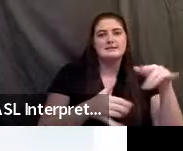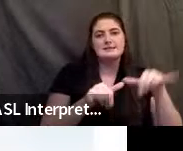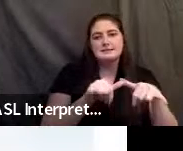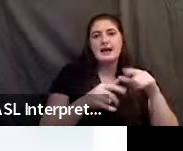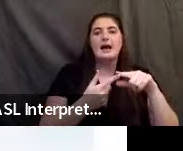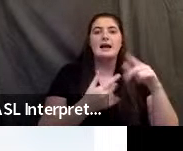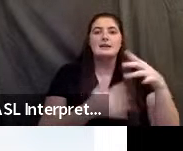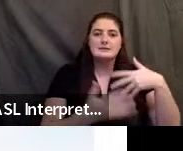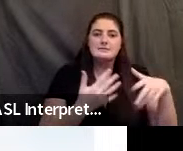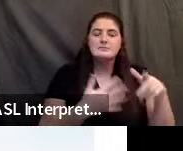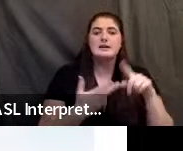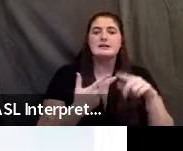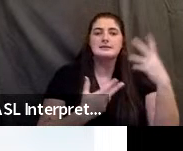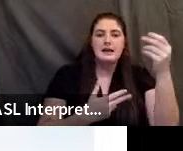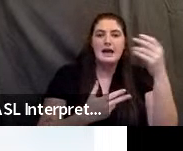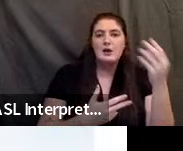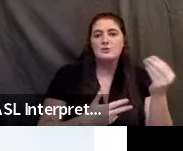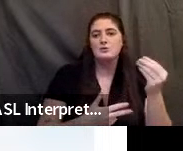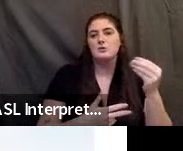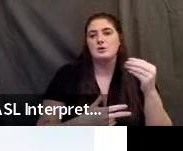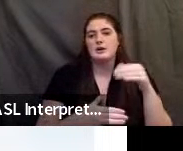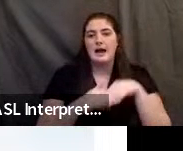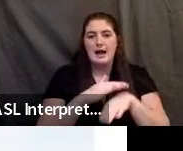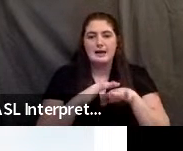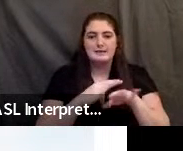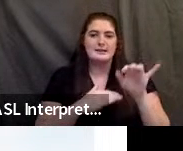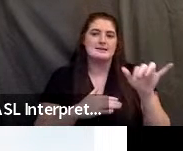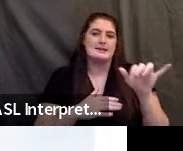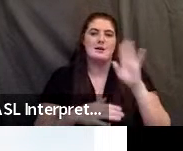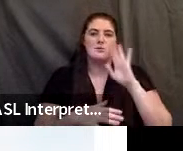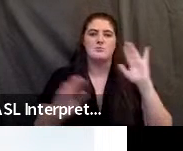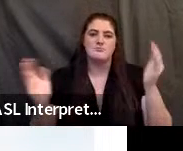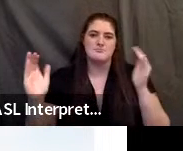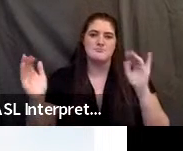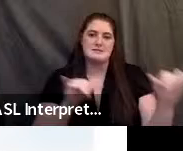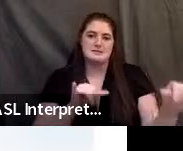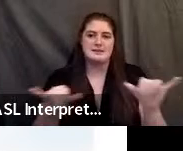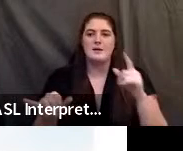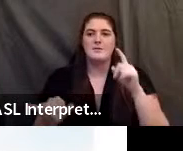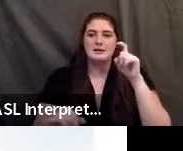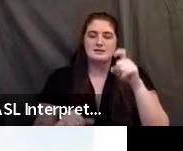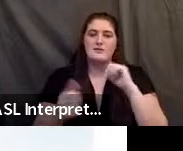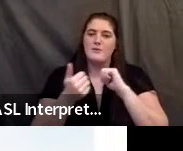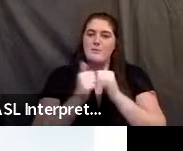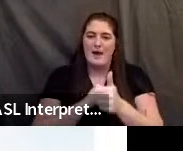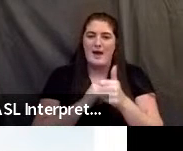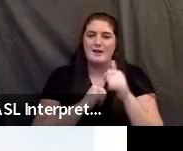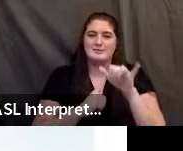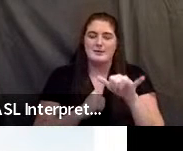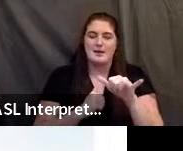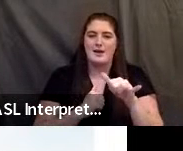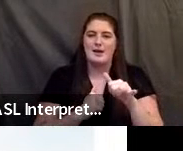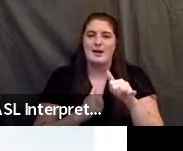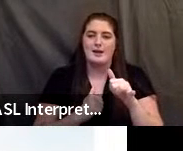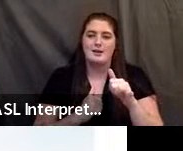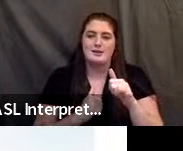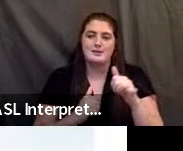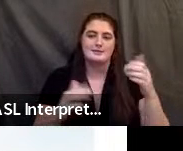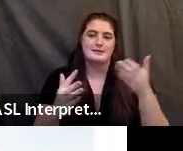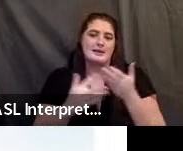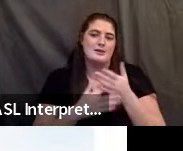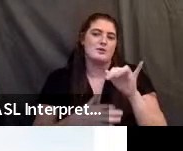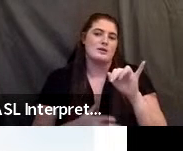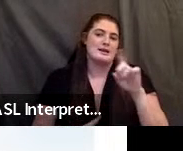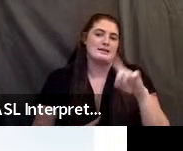be indistinguishable between the two types of units. We still have to pass all those check marks to get through the IZ program and